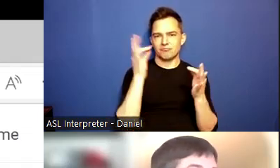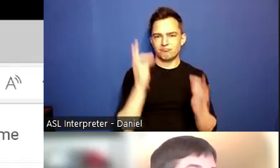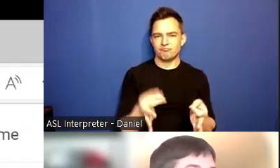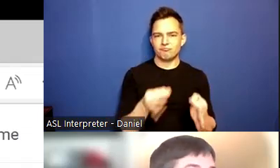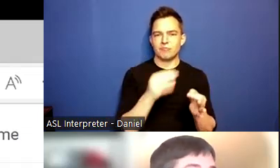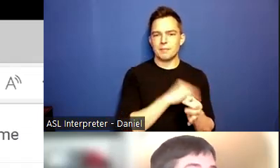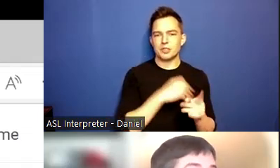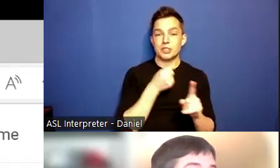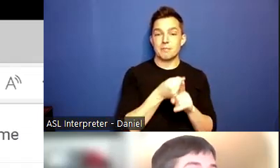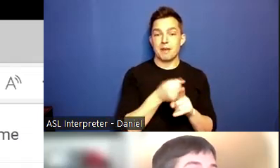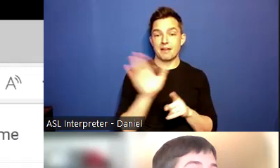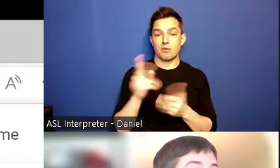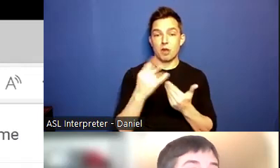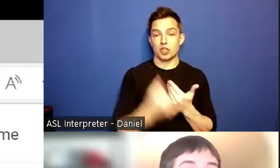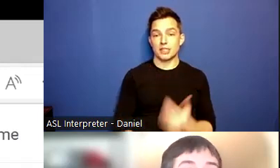your project.